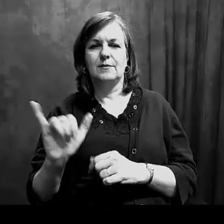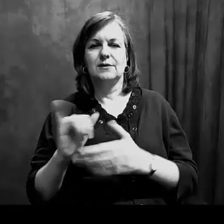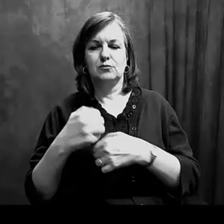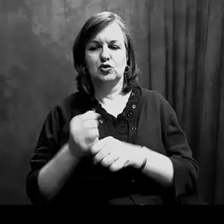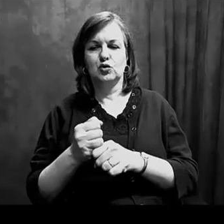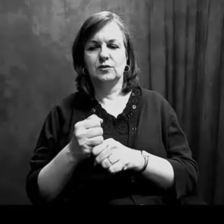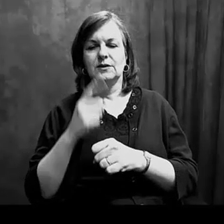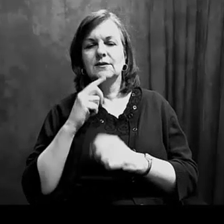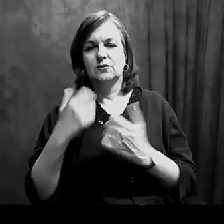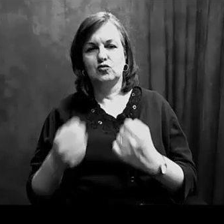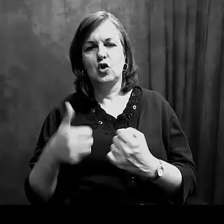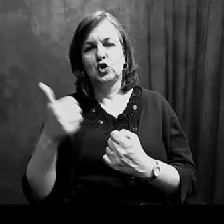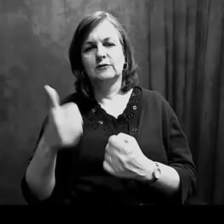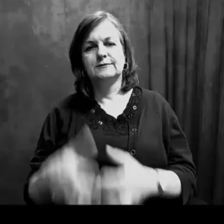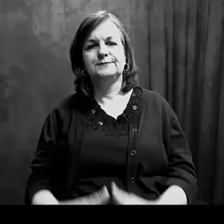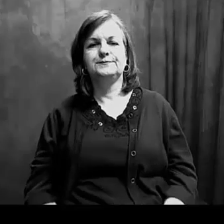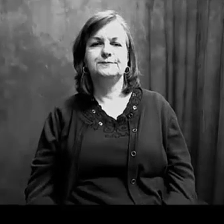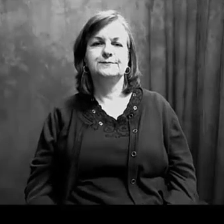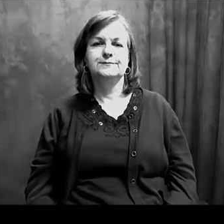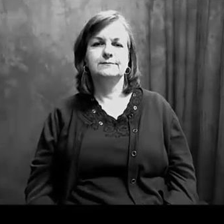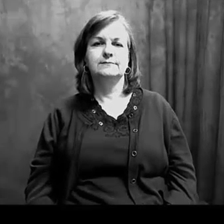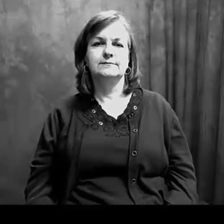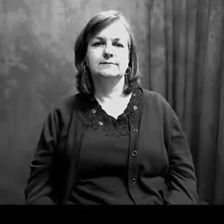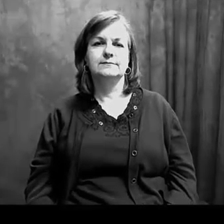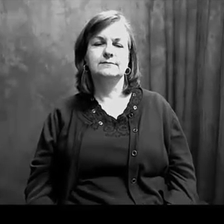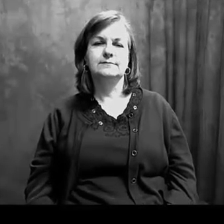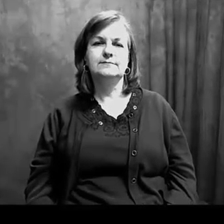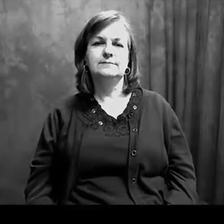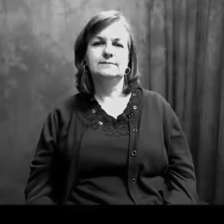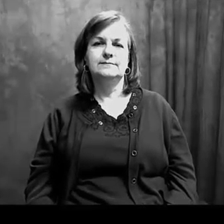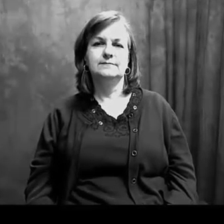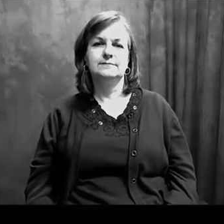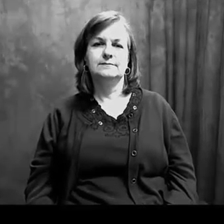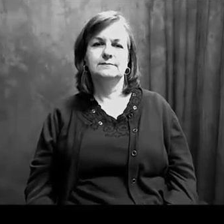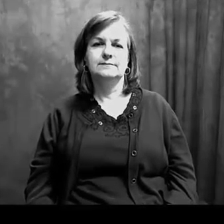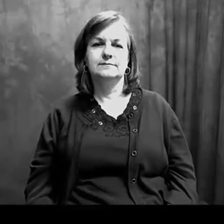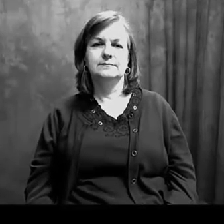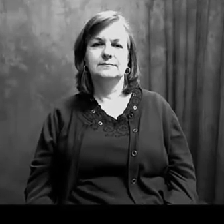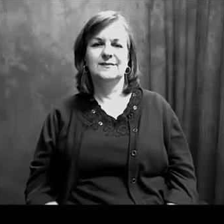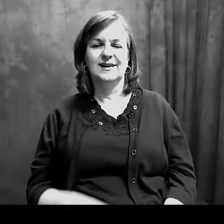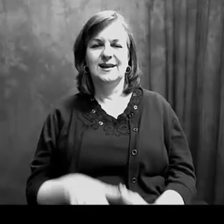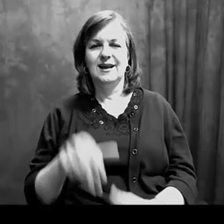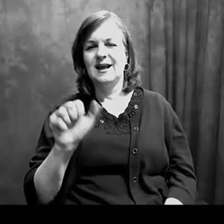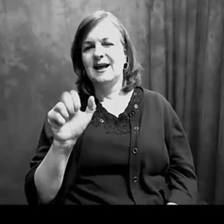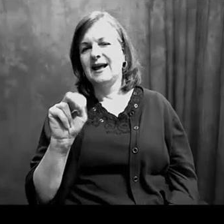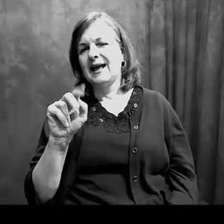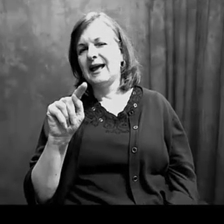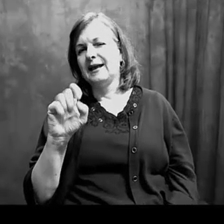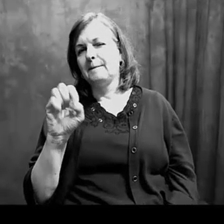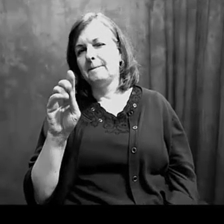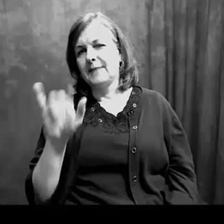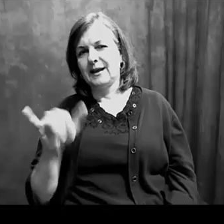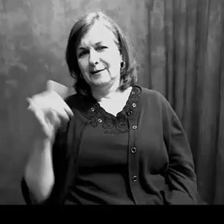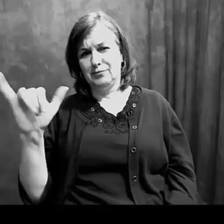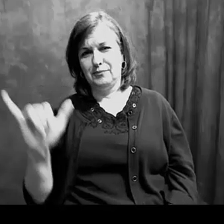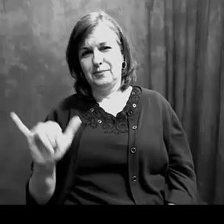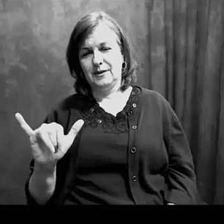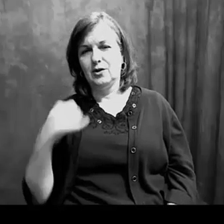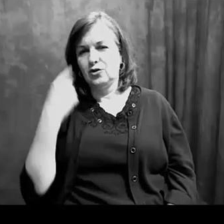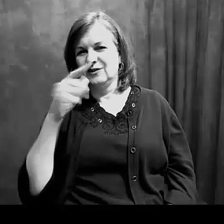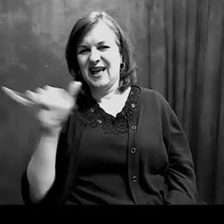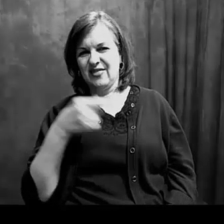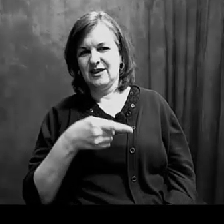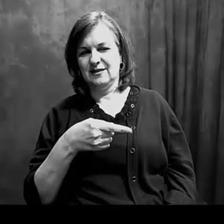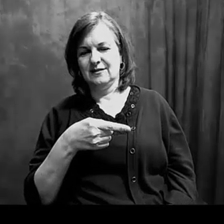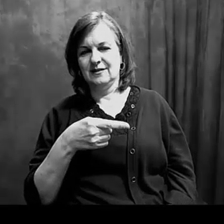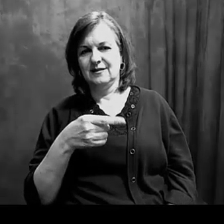that are produced. This is what an antibody looks like. We draw